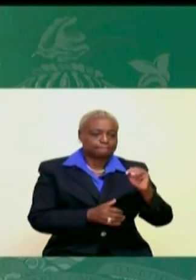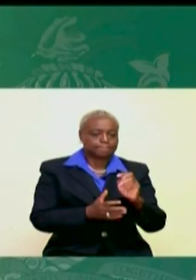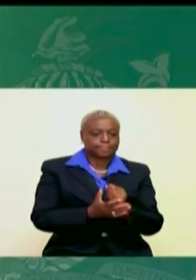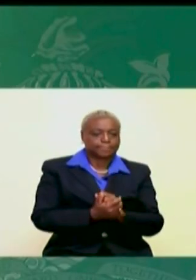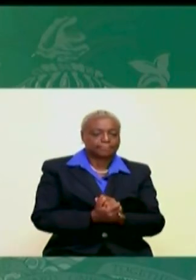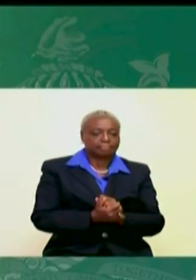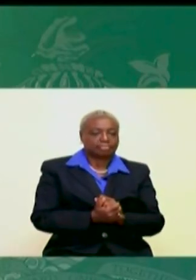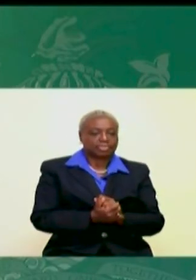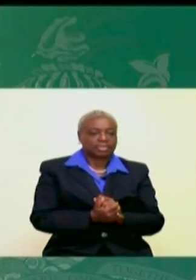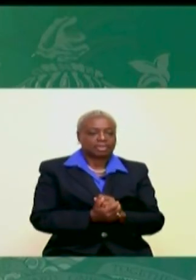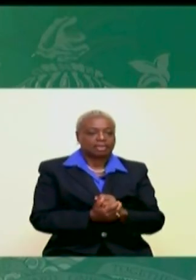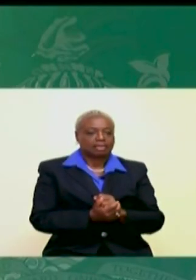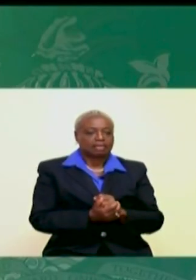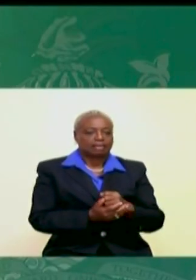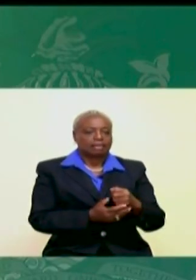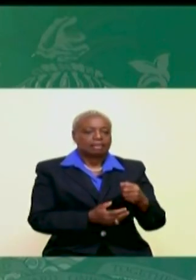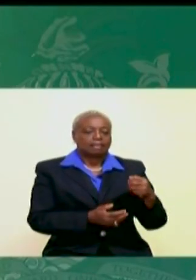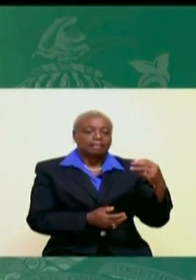Madam Speaker.